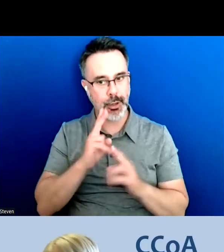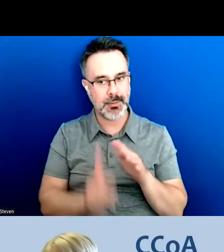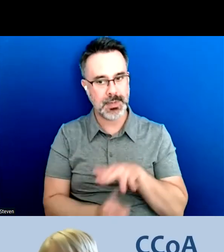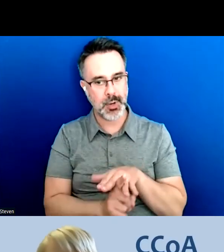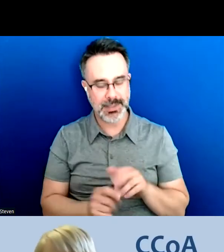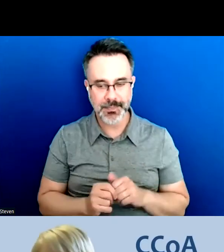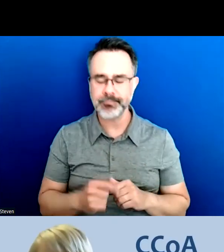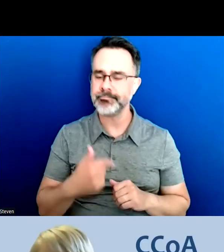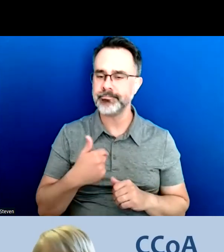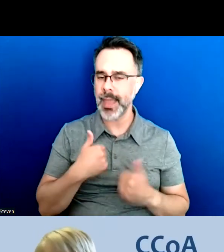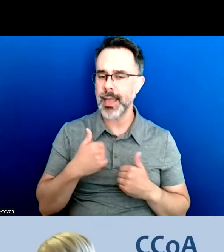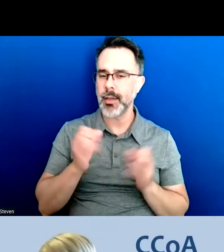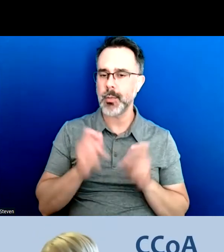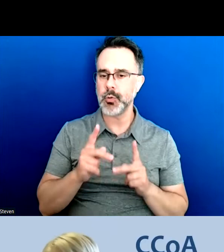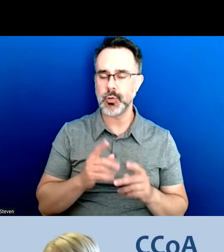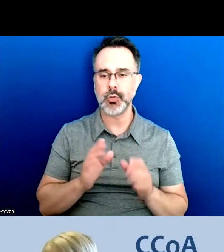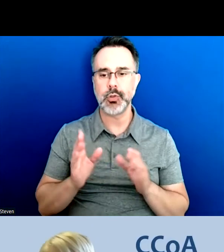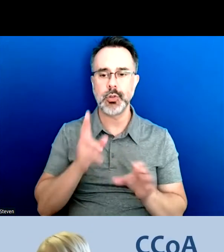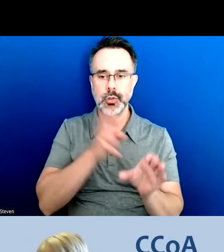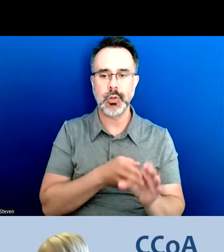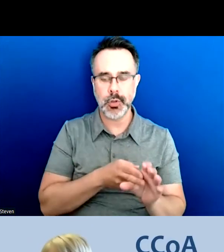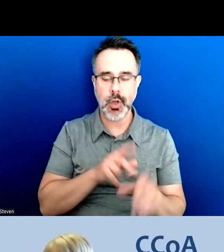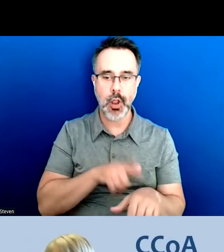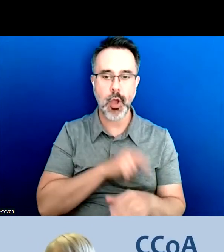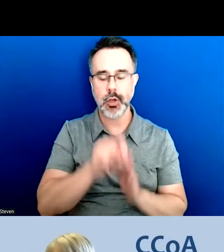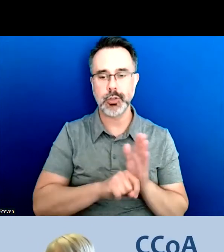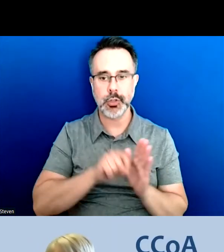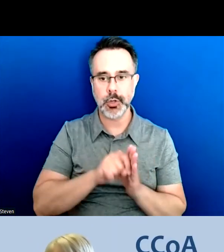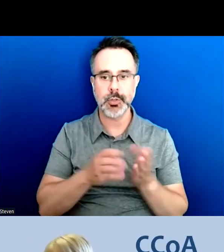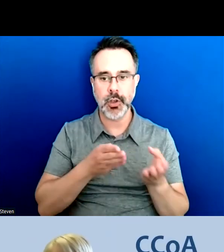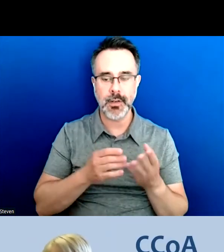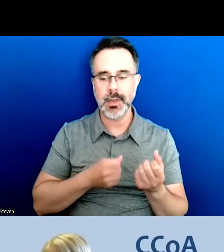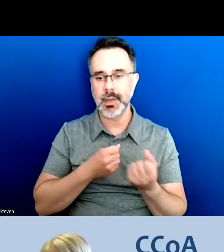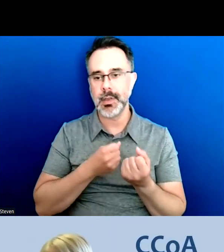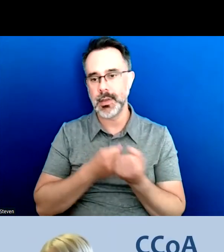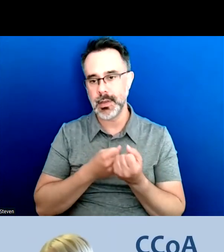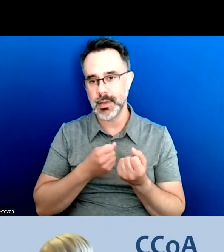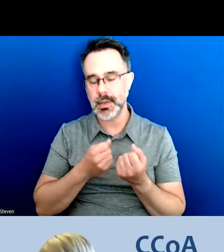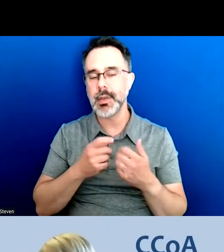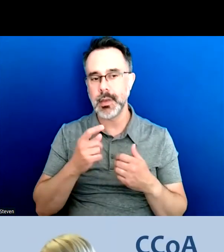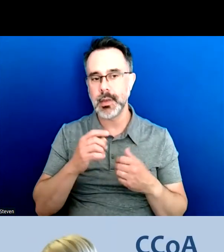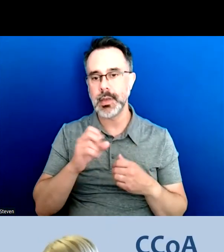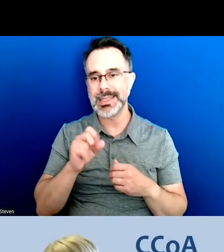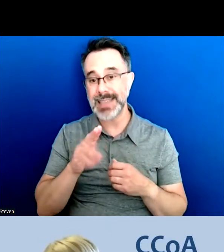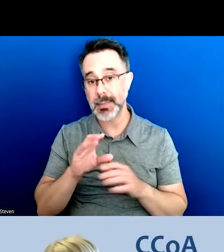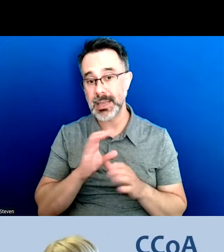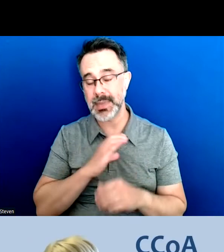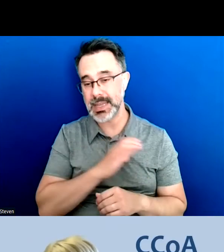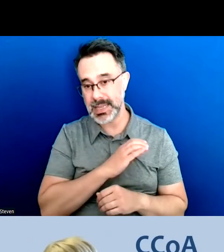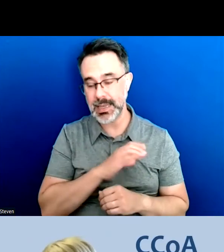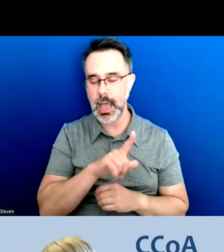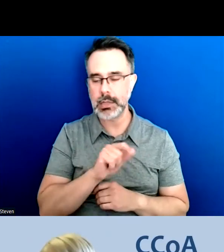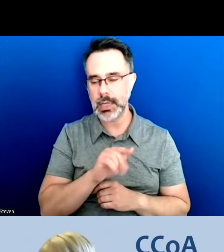the opportunity to serve on the Long-Term Care Services and Support Subcommittee for the Master Plan, representing our